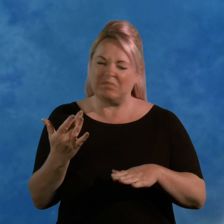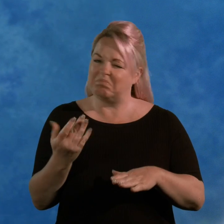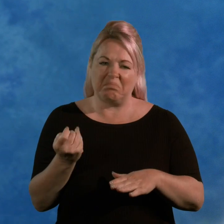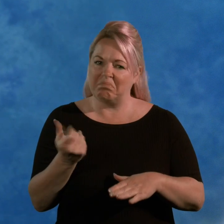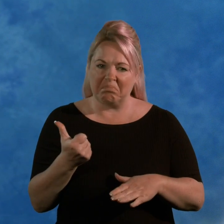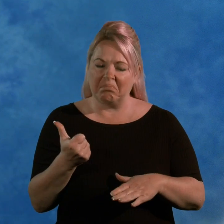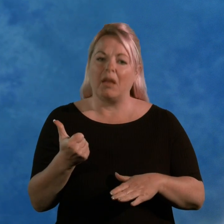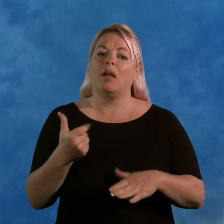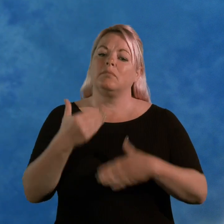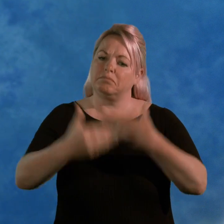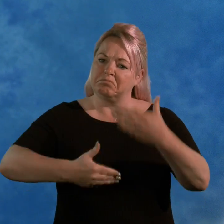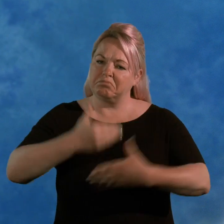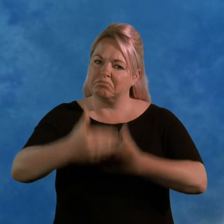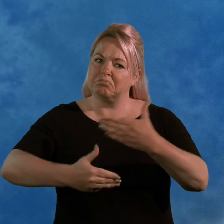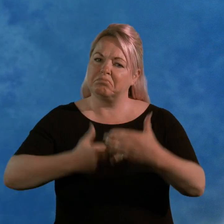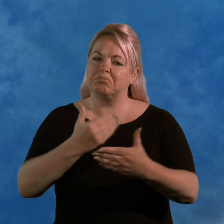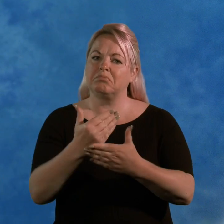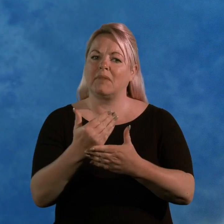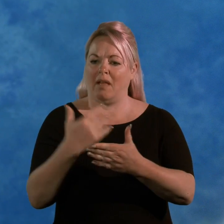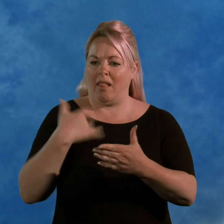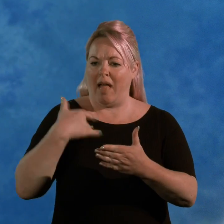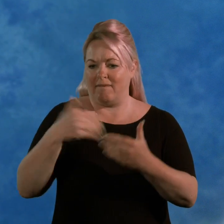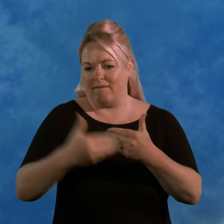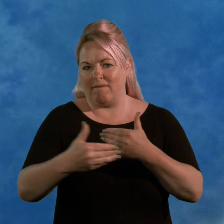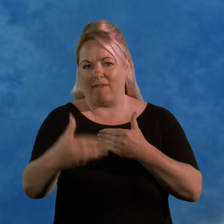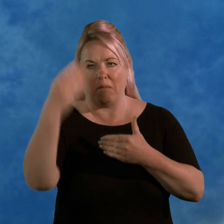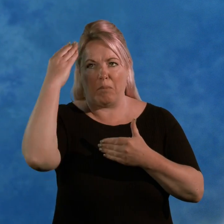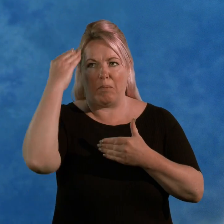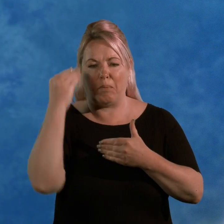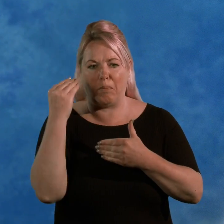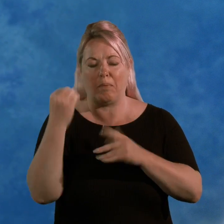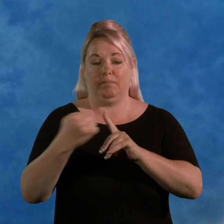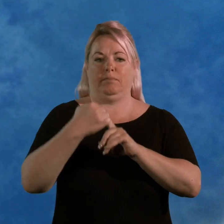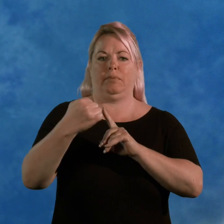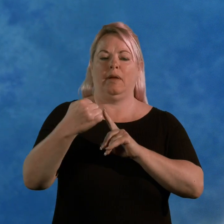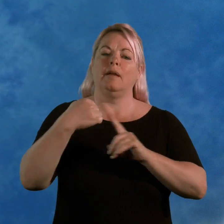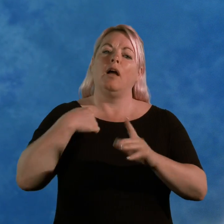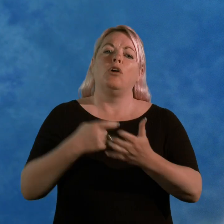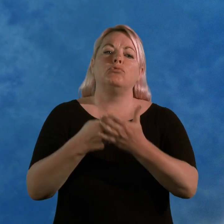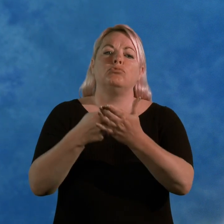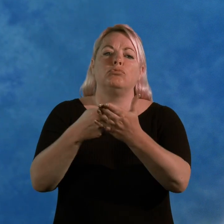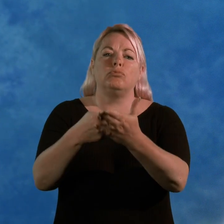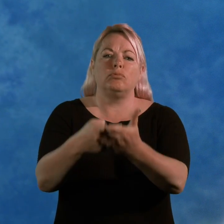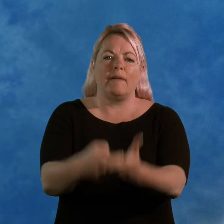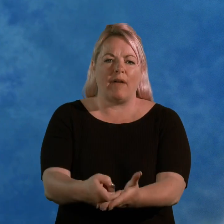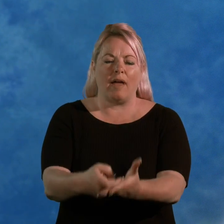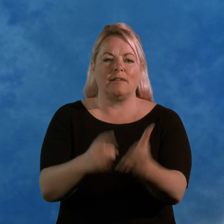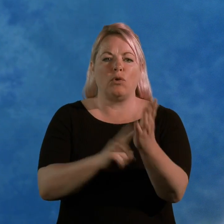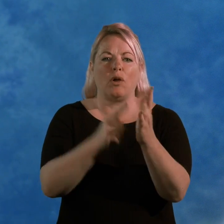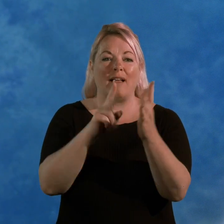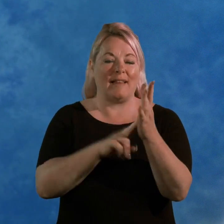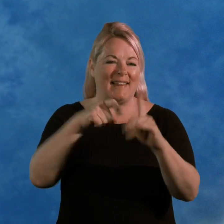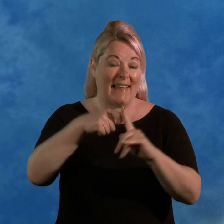much until a little later in my life. I was referred to the